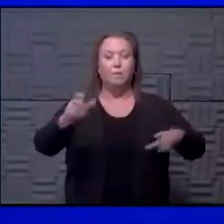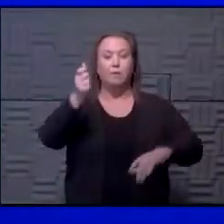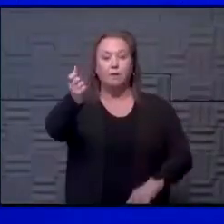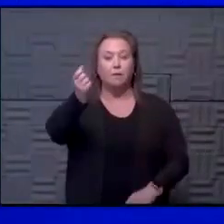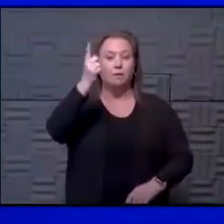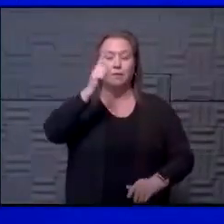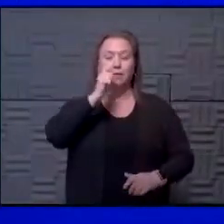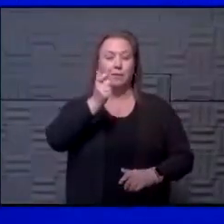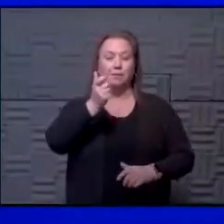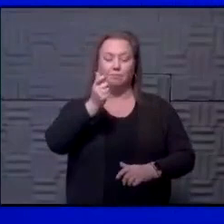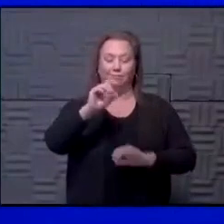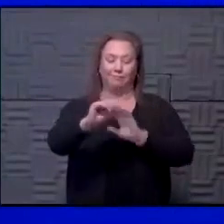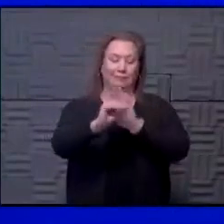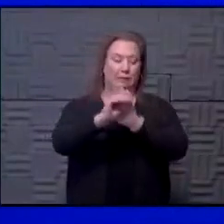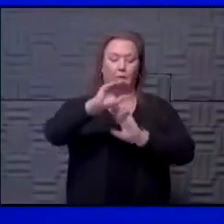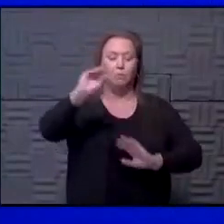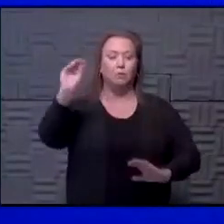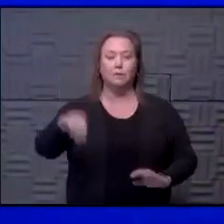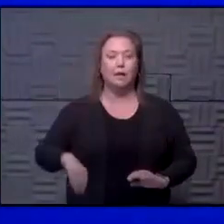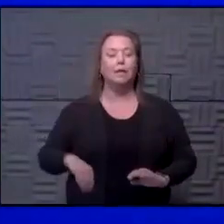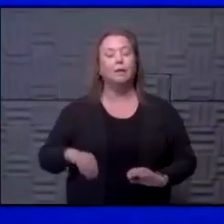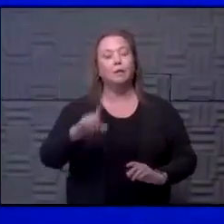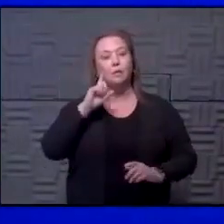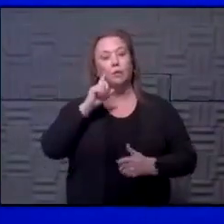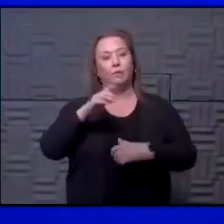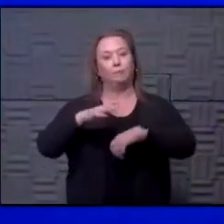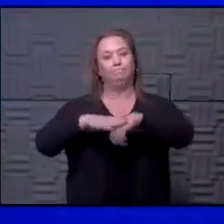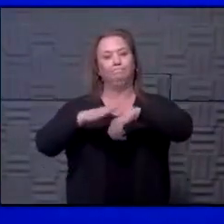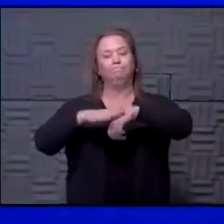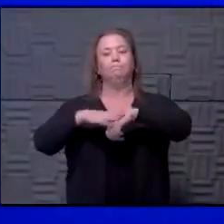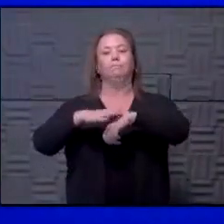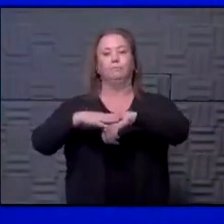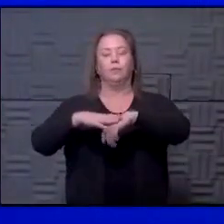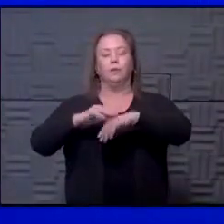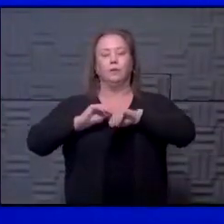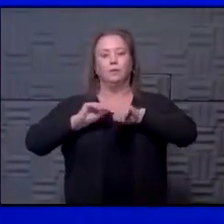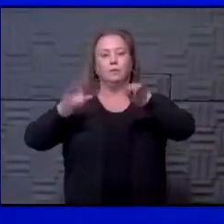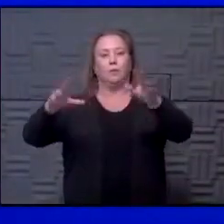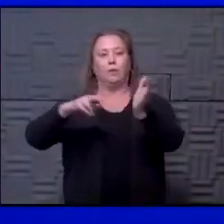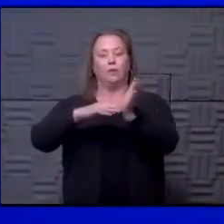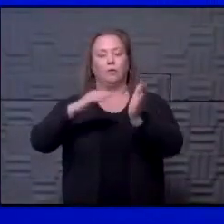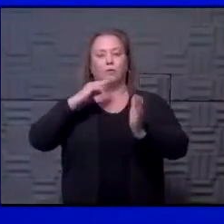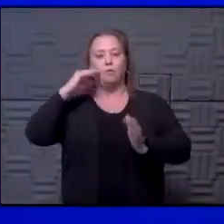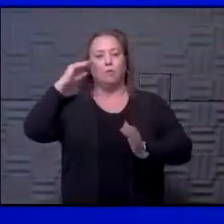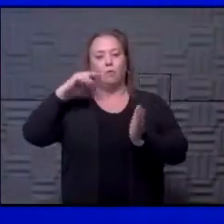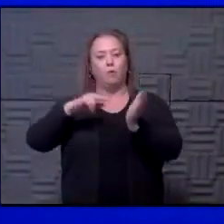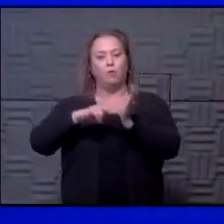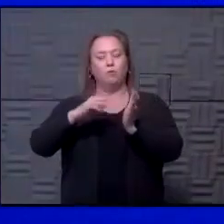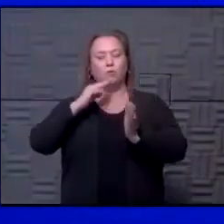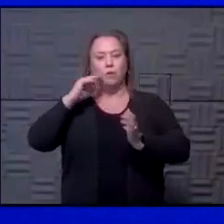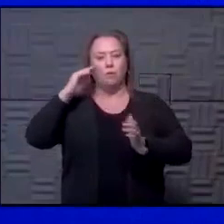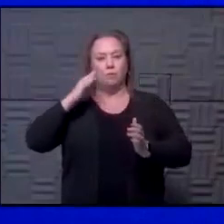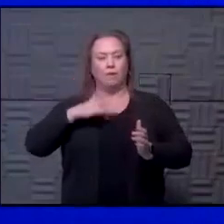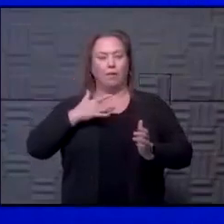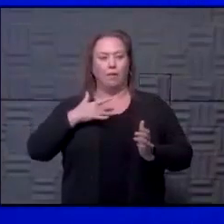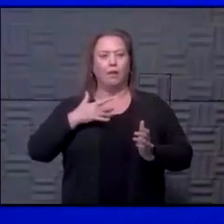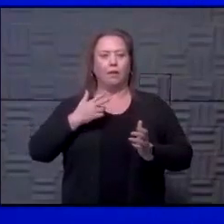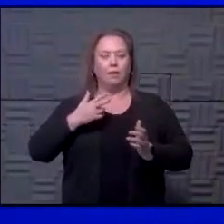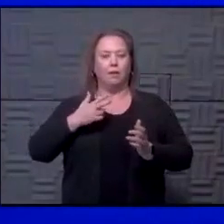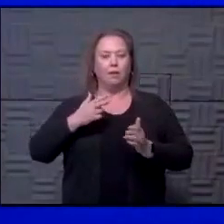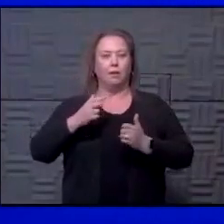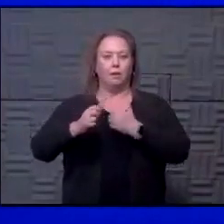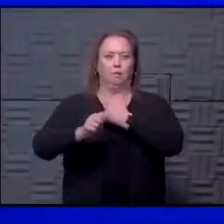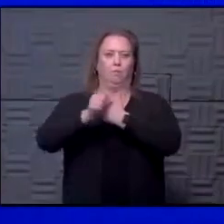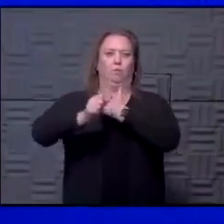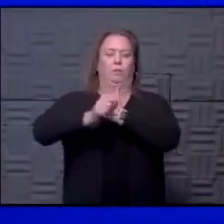does not eliminate it. And so you just, that's kind of the hesitation, and I think nursing homes are still feeling a little bit vulnerable around the earlier things